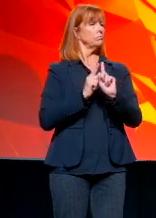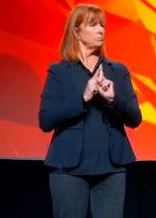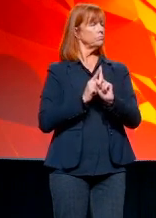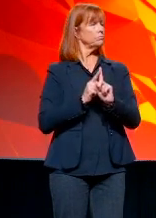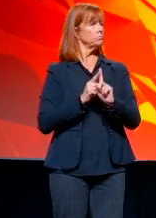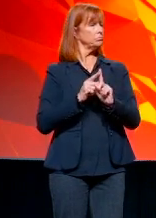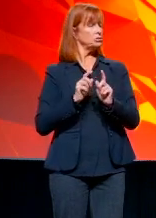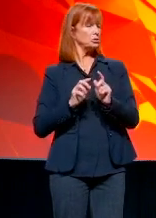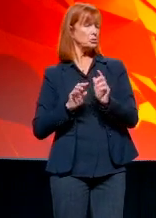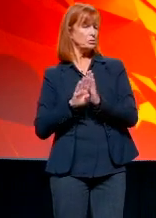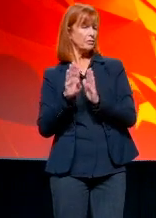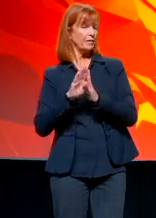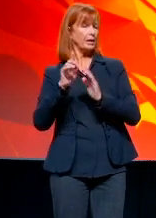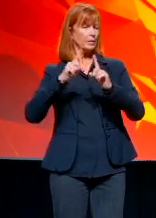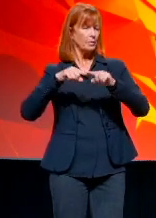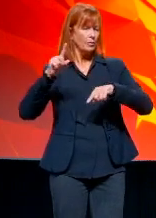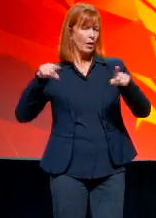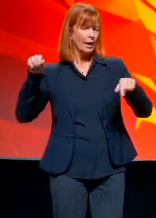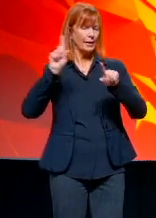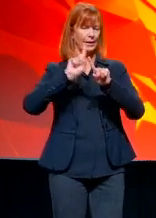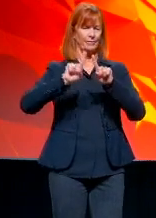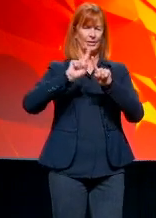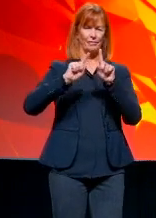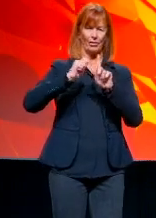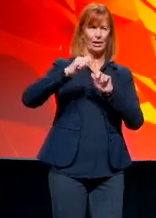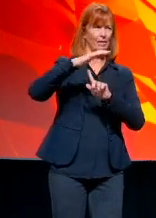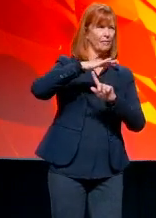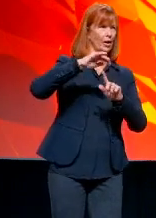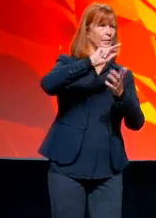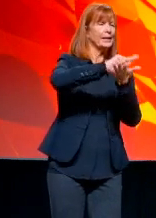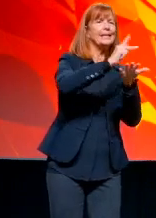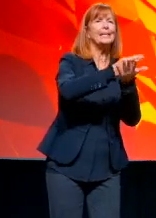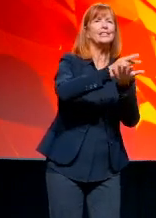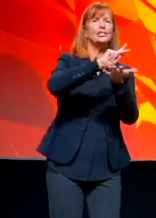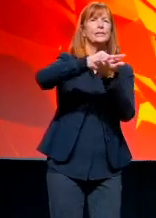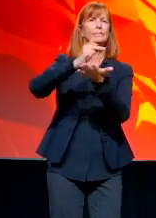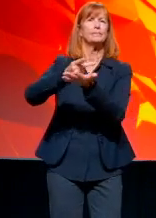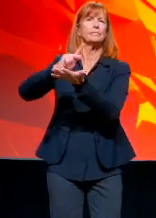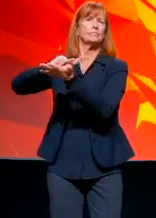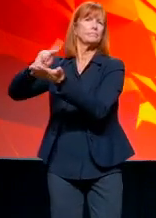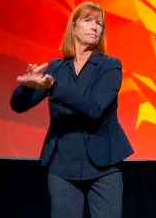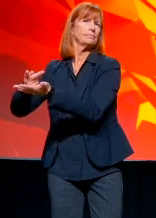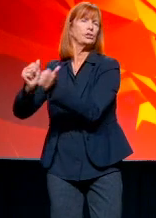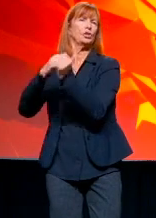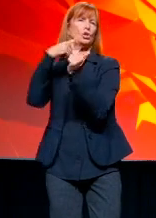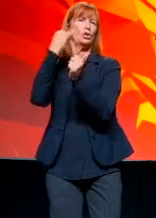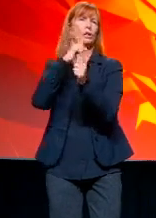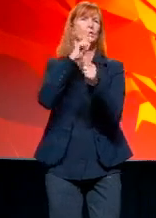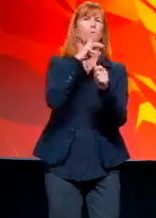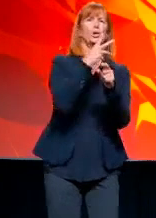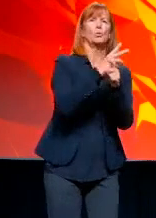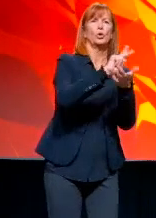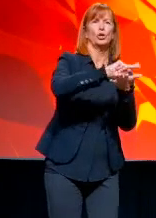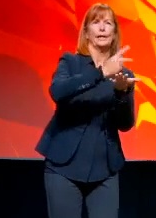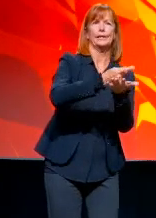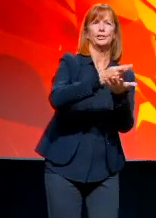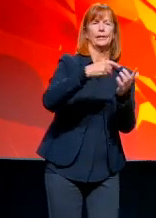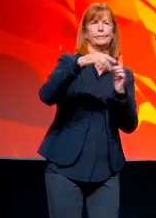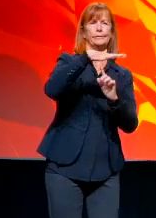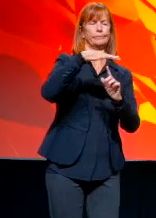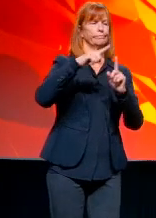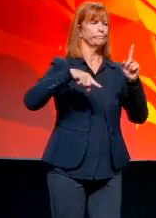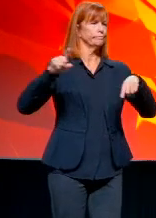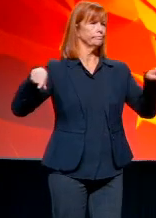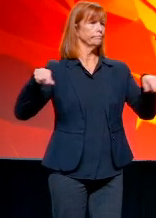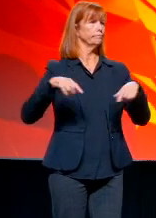variety of thousands of different kitchen environments that follow the realistic layout of a real-world kitchen. And after